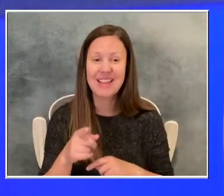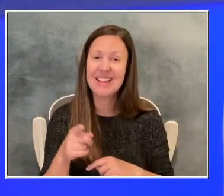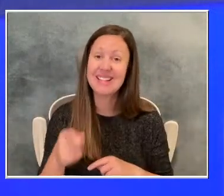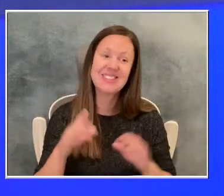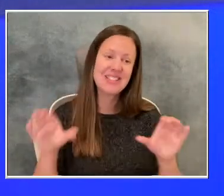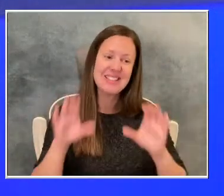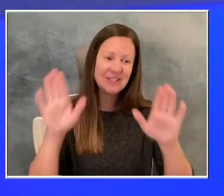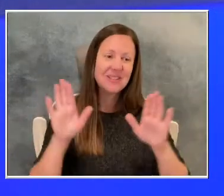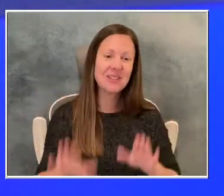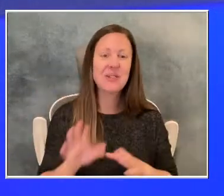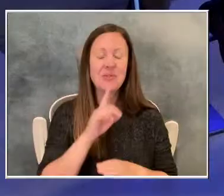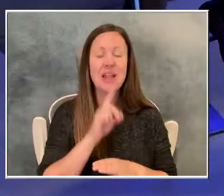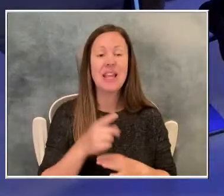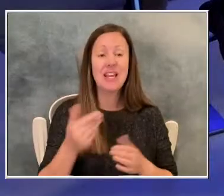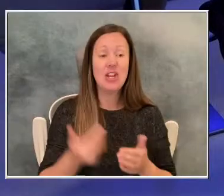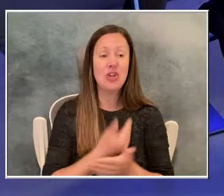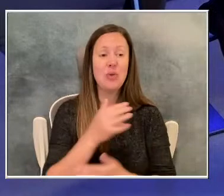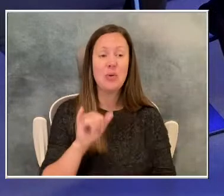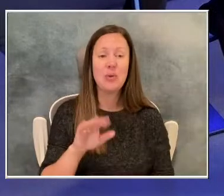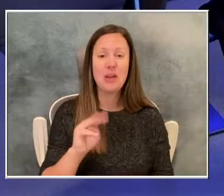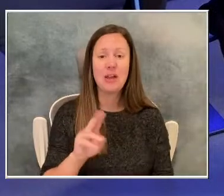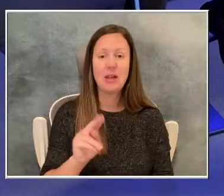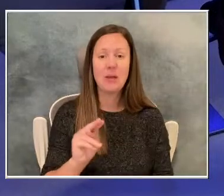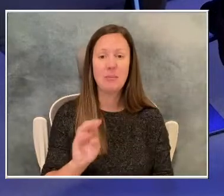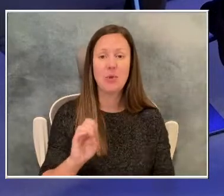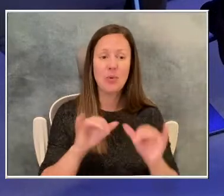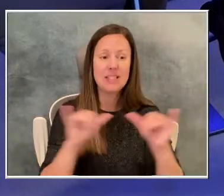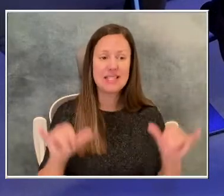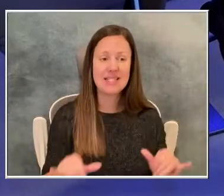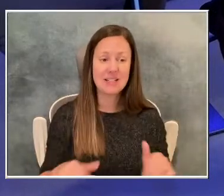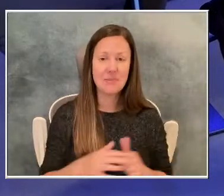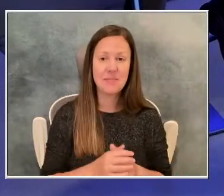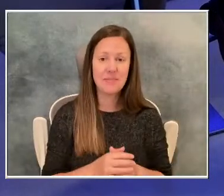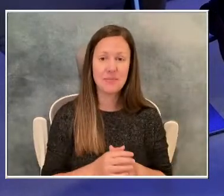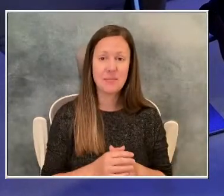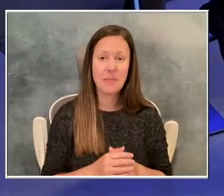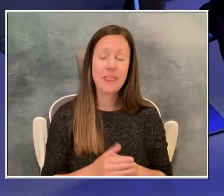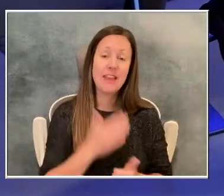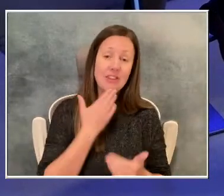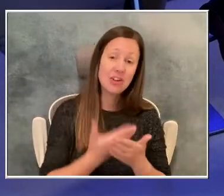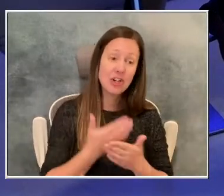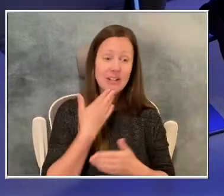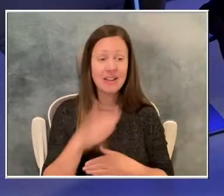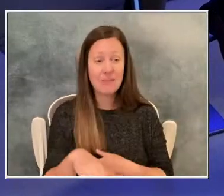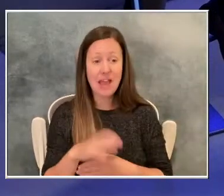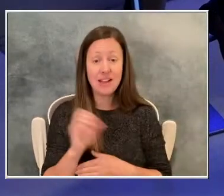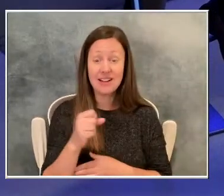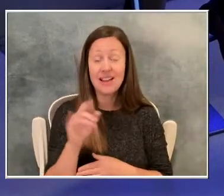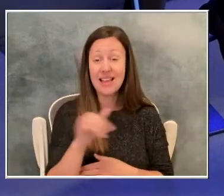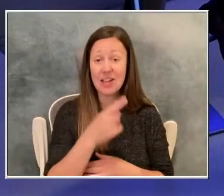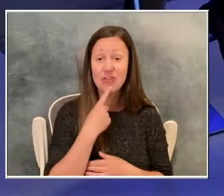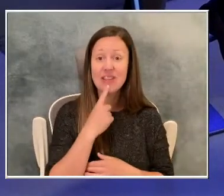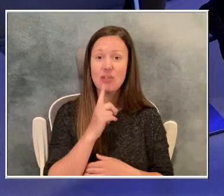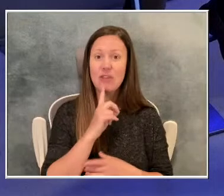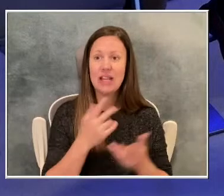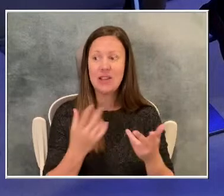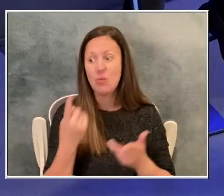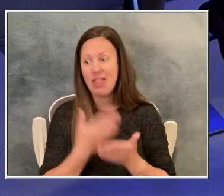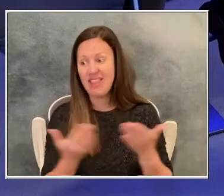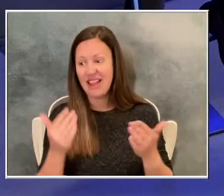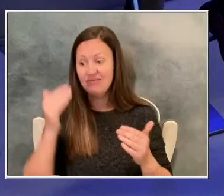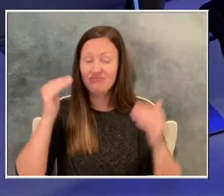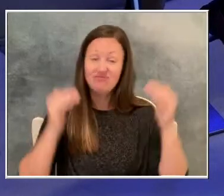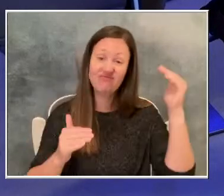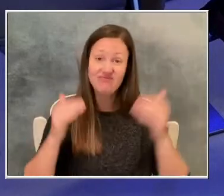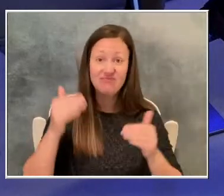new immune system now. I love what you said, though. I don't think people realize that. Like, there's the good, the bad, and you trade off one thing for another. It's a trade-off. It was a